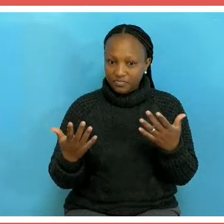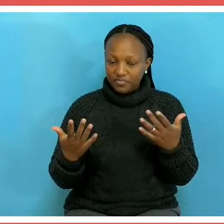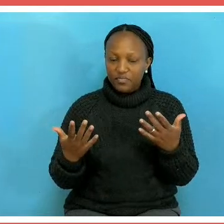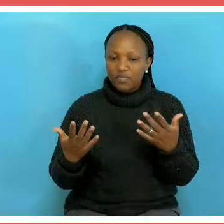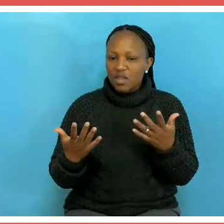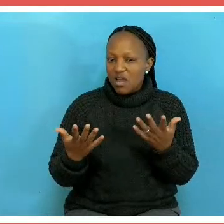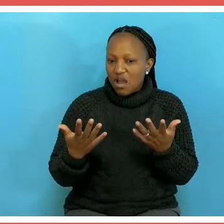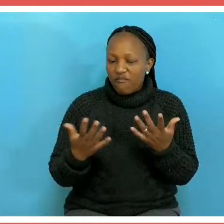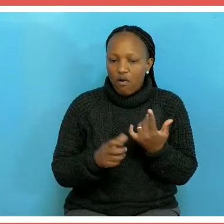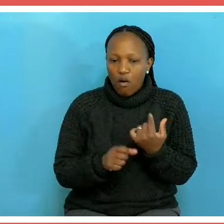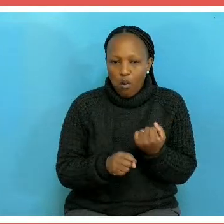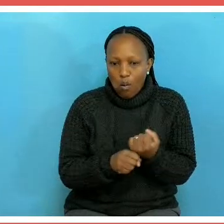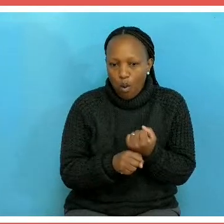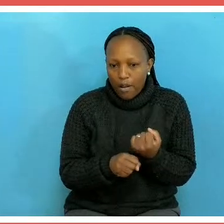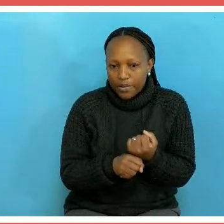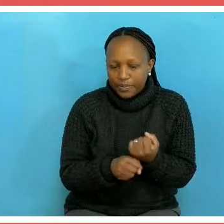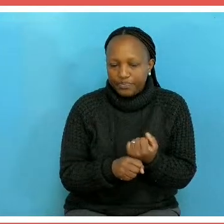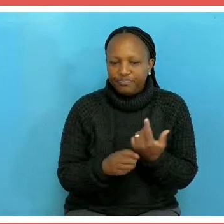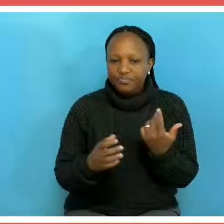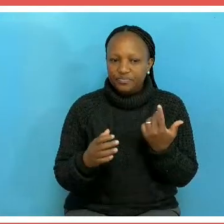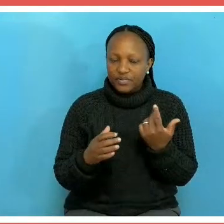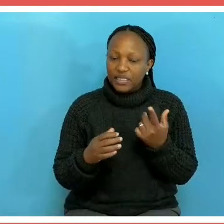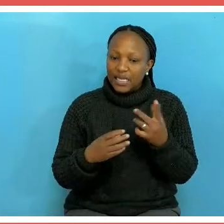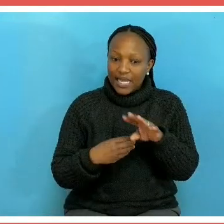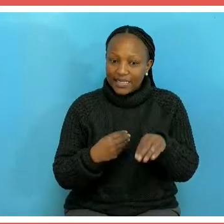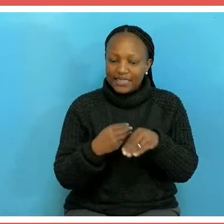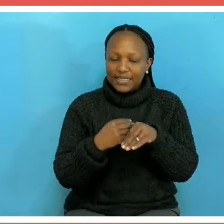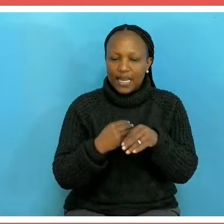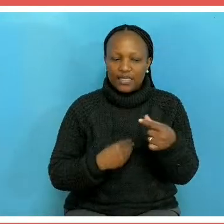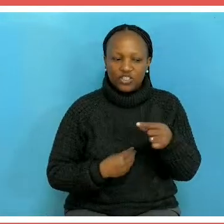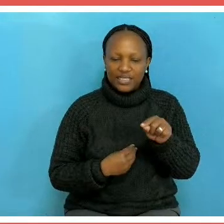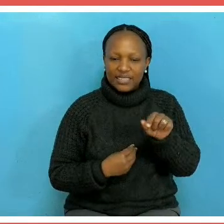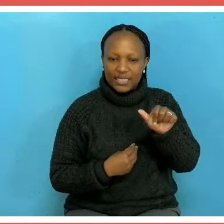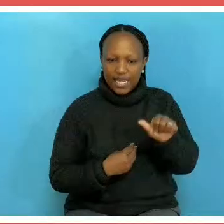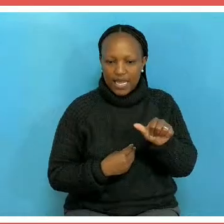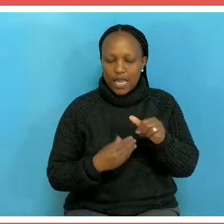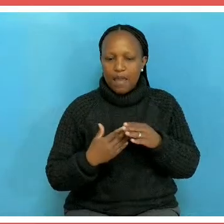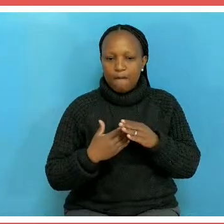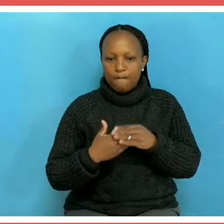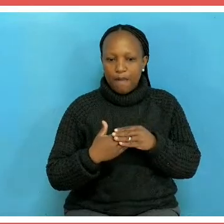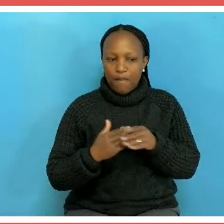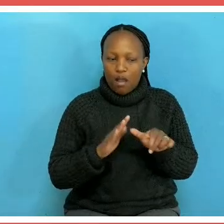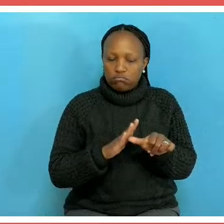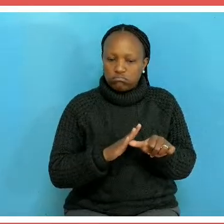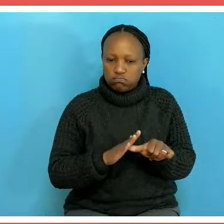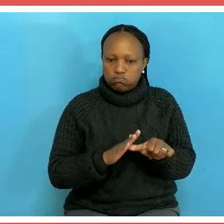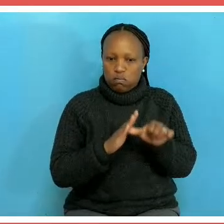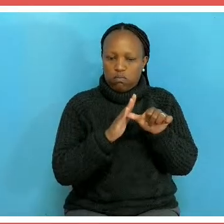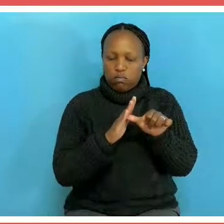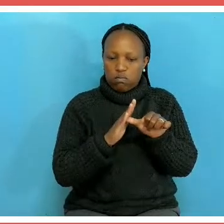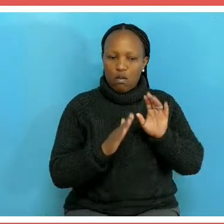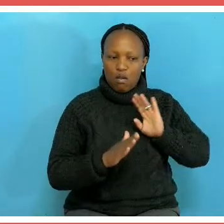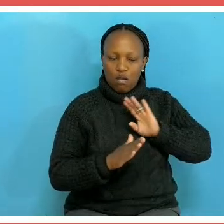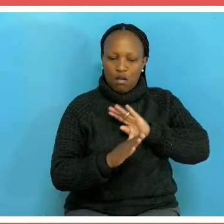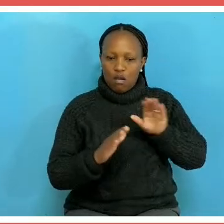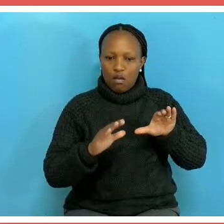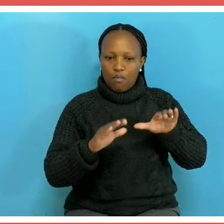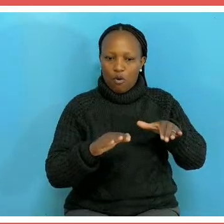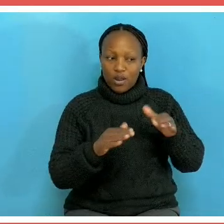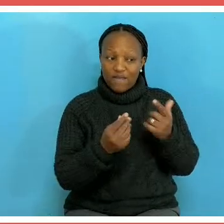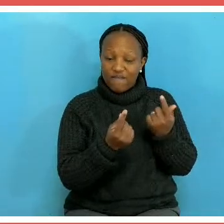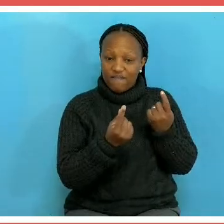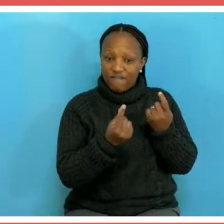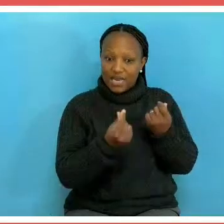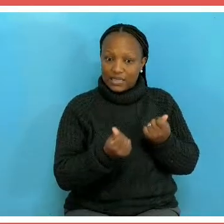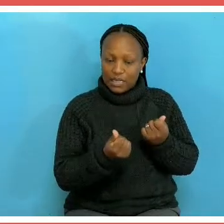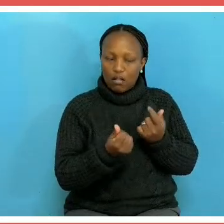of efforts. And additionally, GTA is a member of the key tourism body and provides financial support